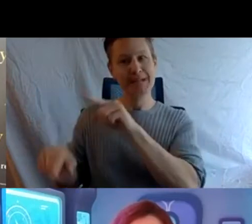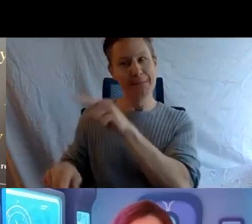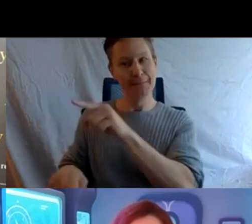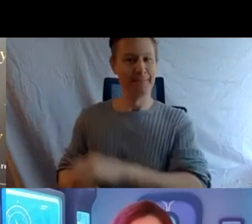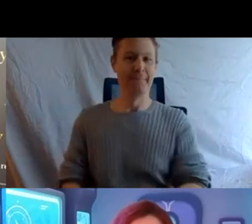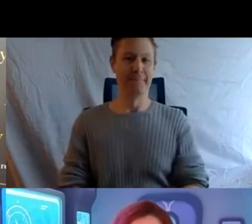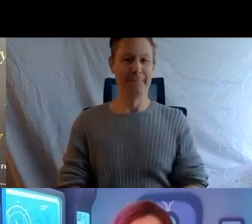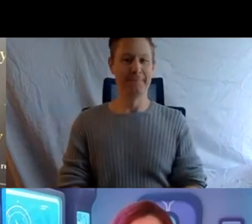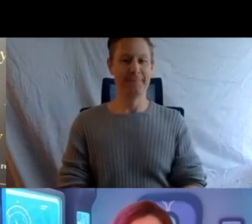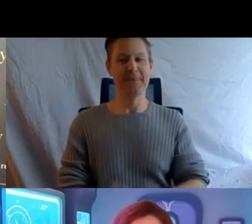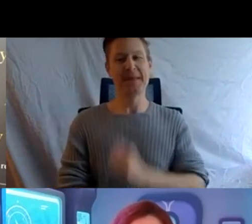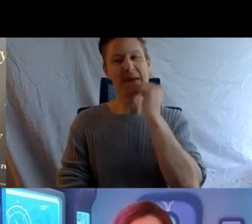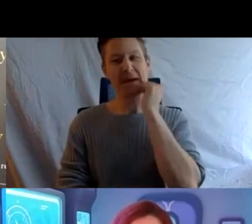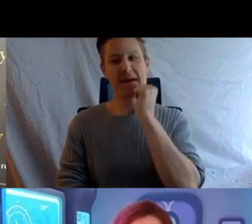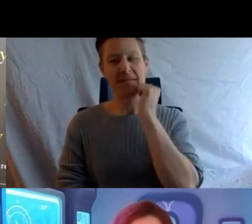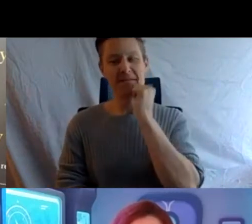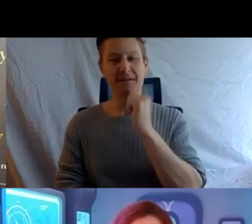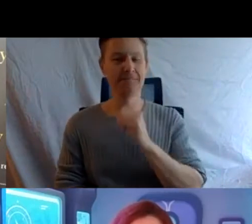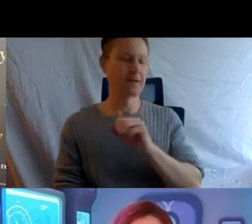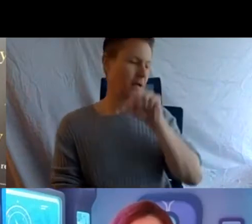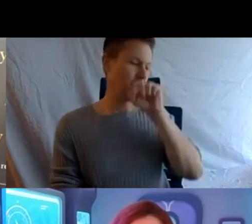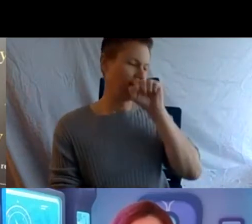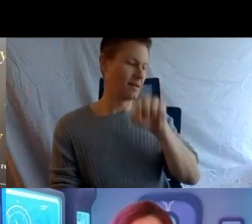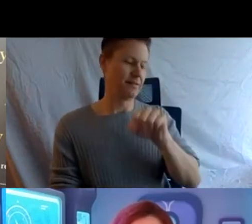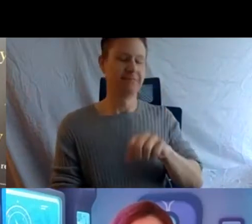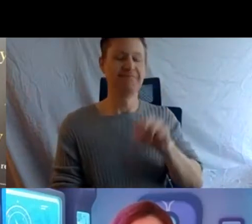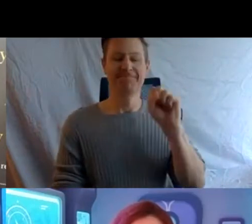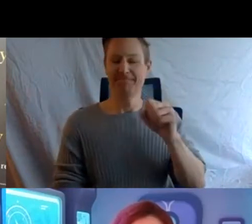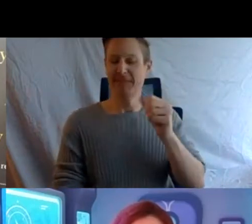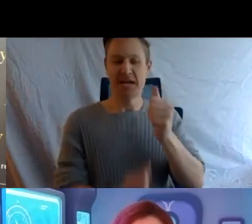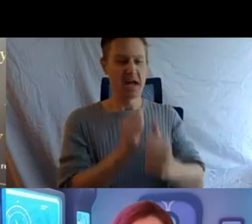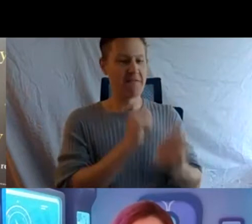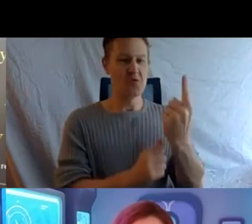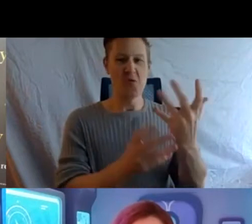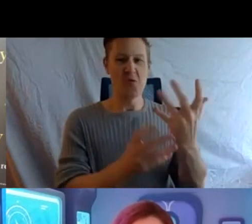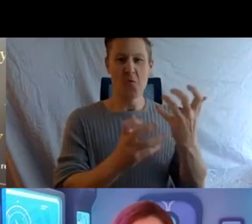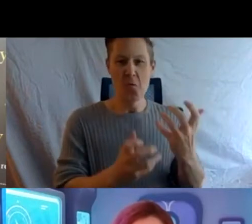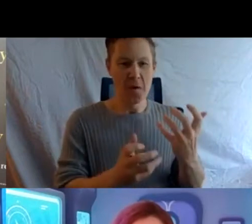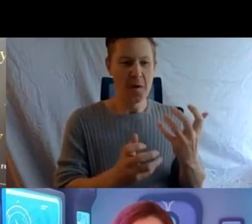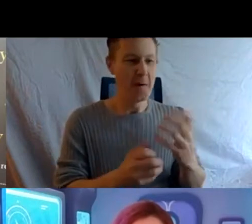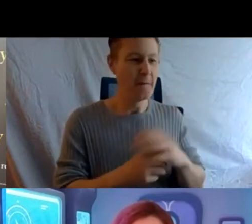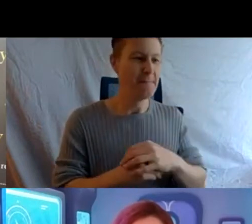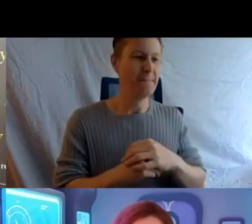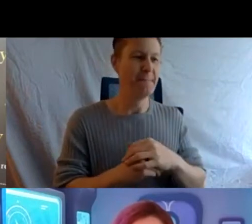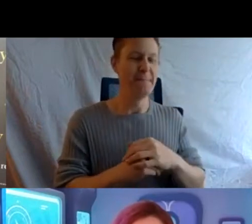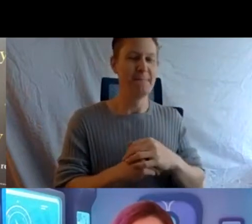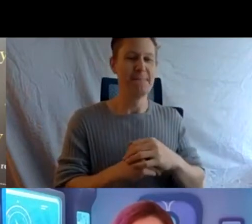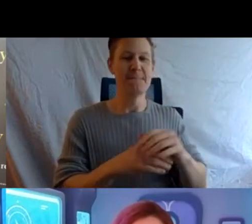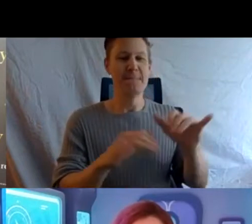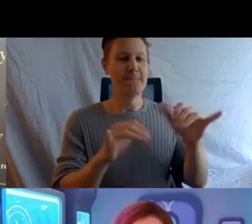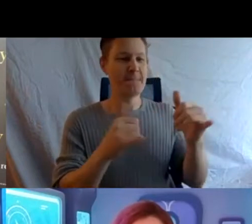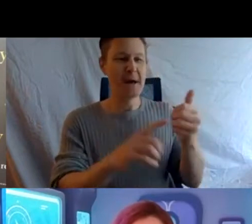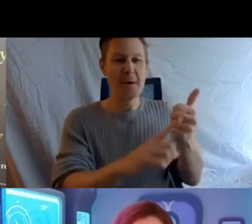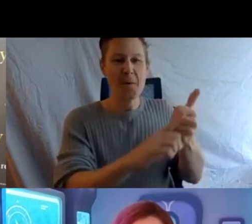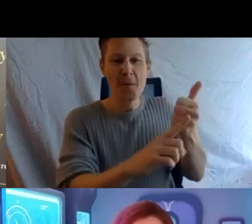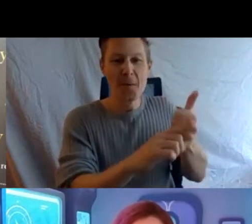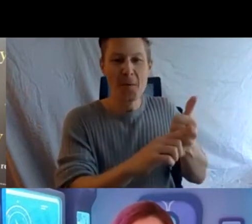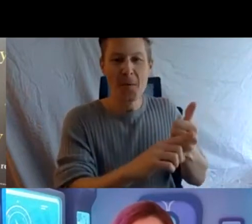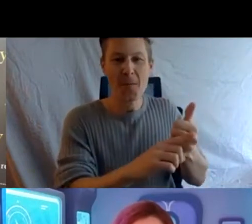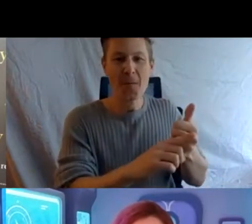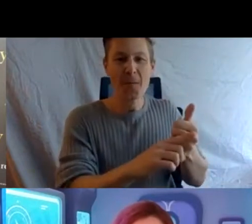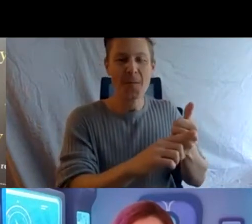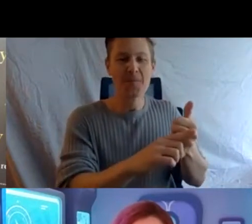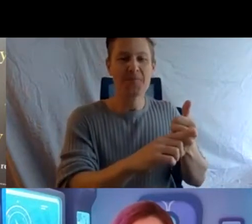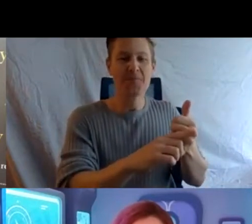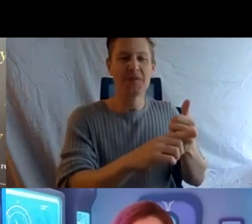I love that. I was like, yeah, every person wants to be able to like play their own, like very close to